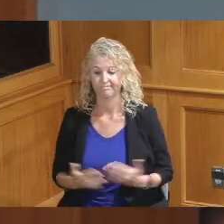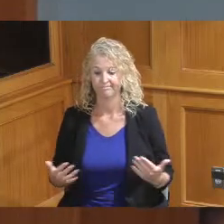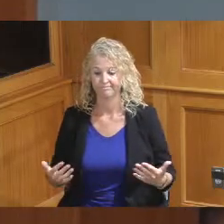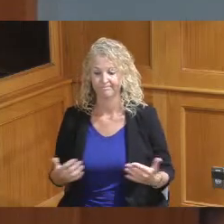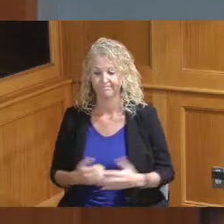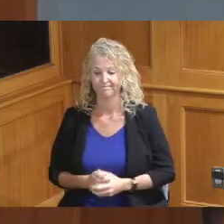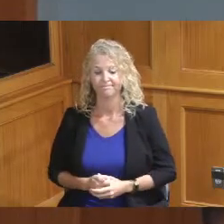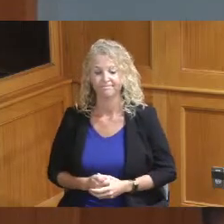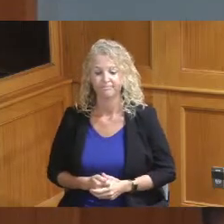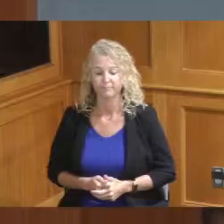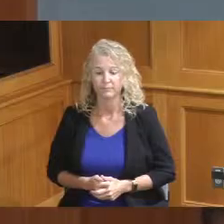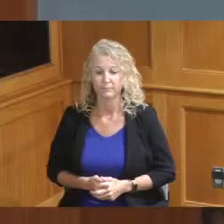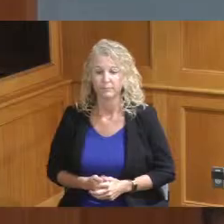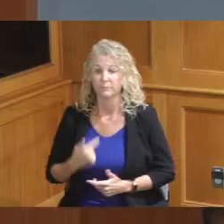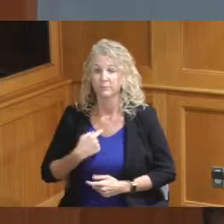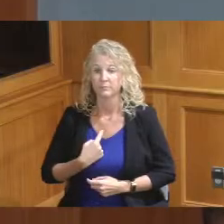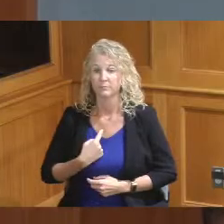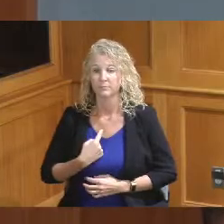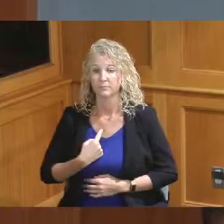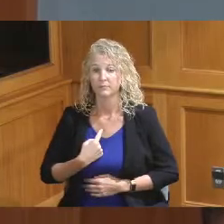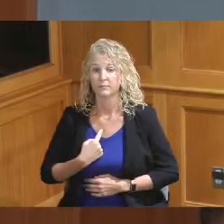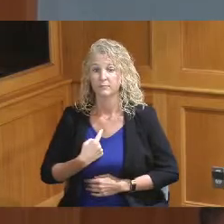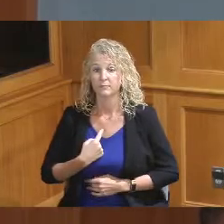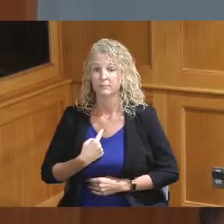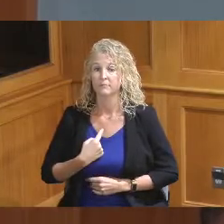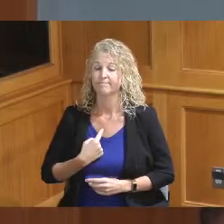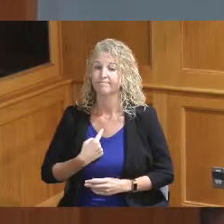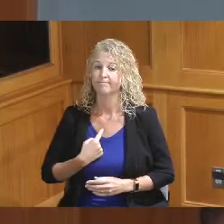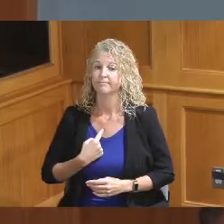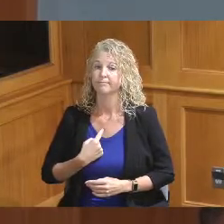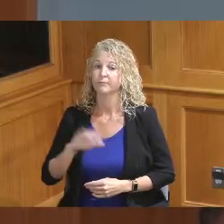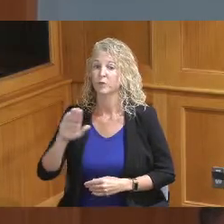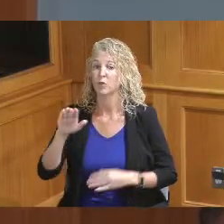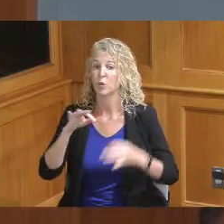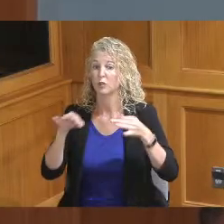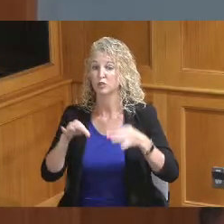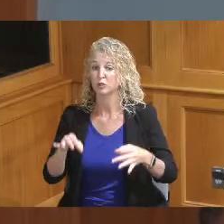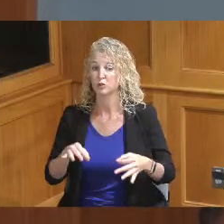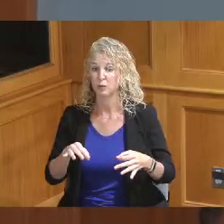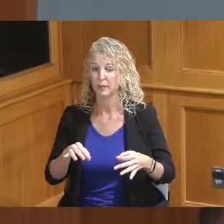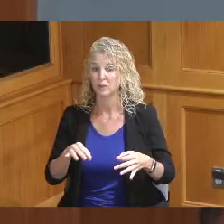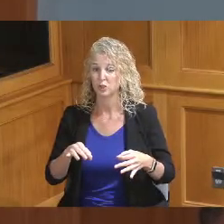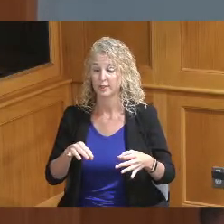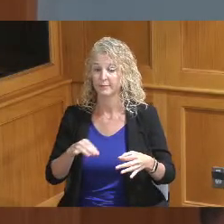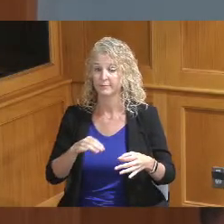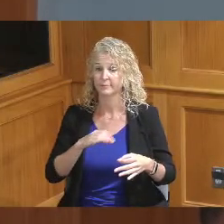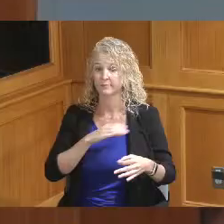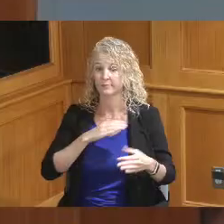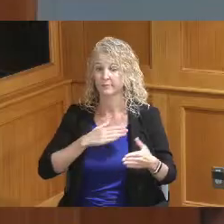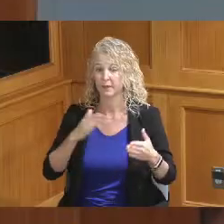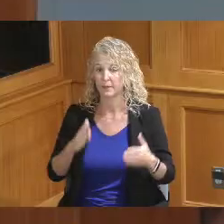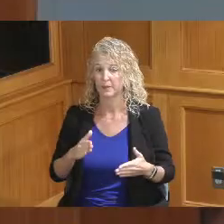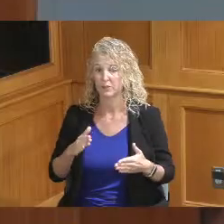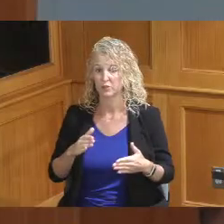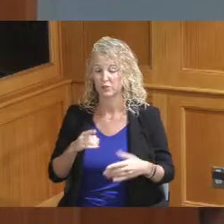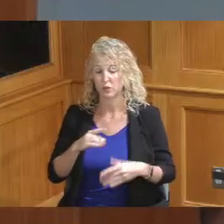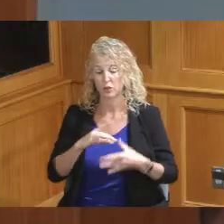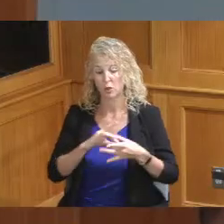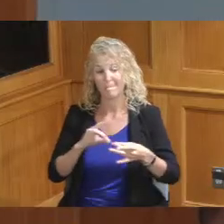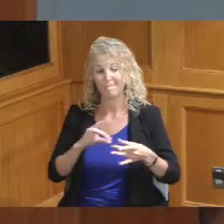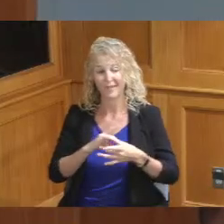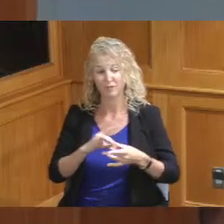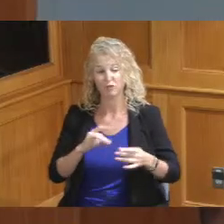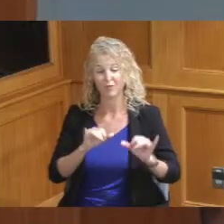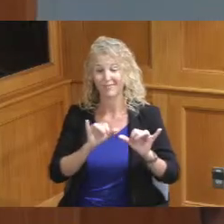I was caught your description, Ms. Dumas, about the leveraging engineering department